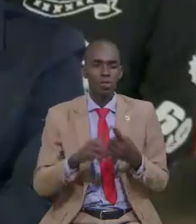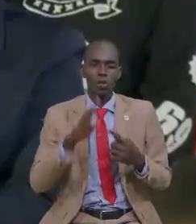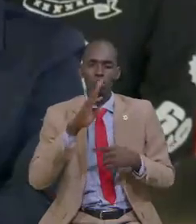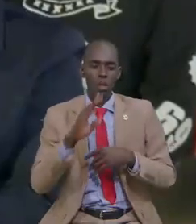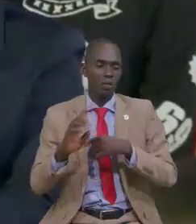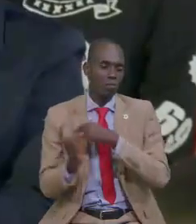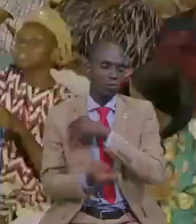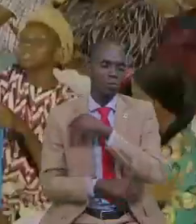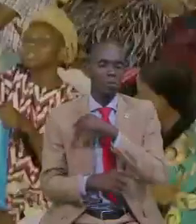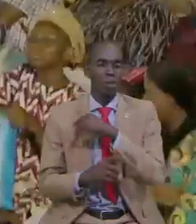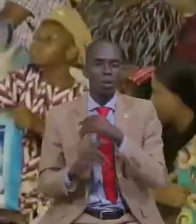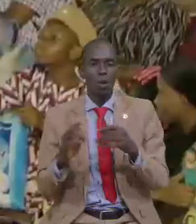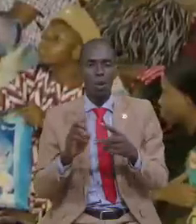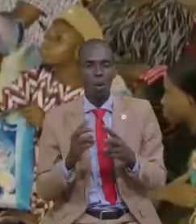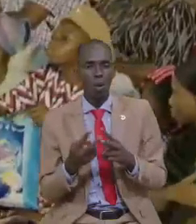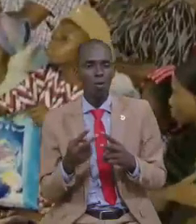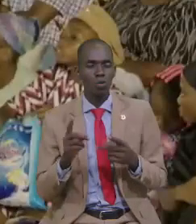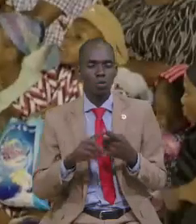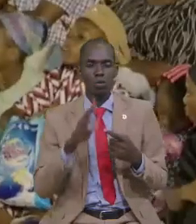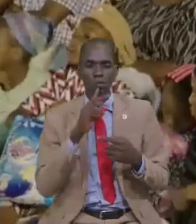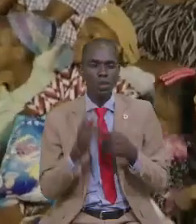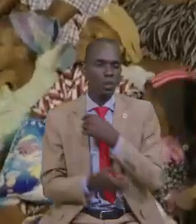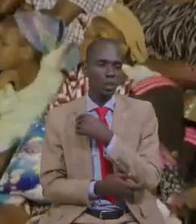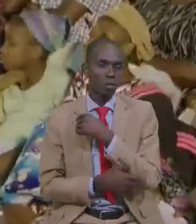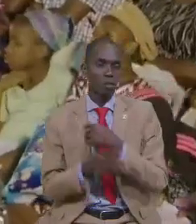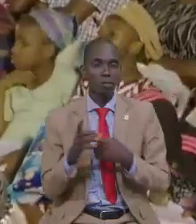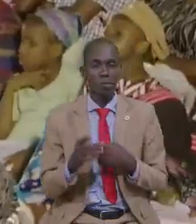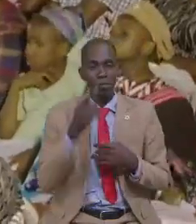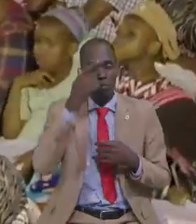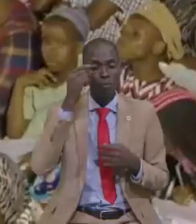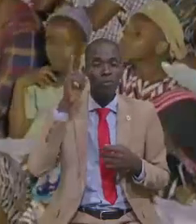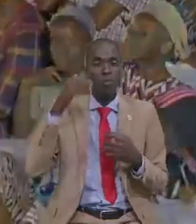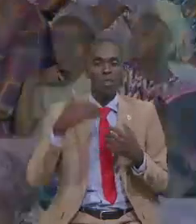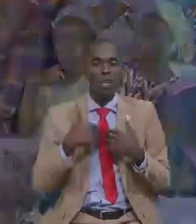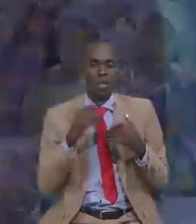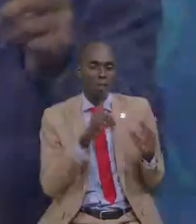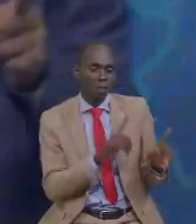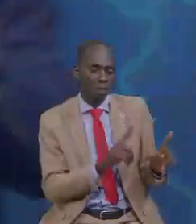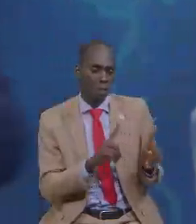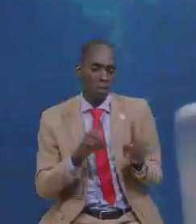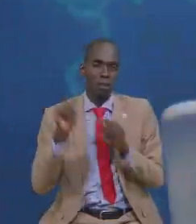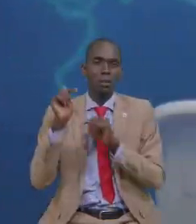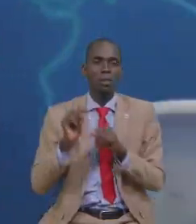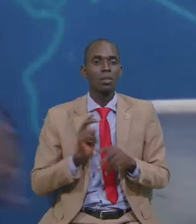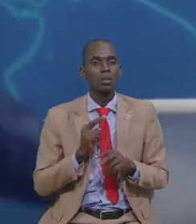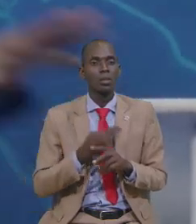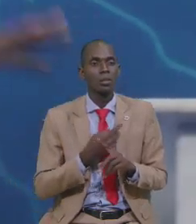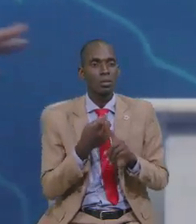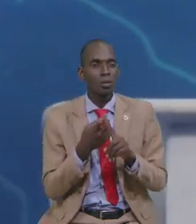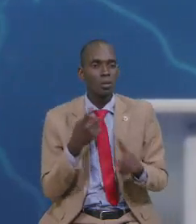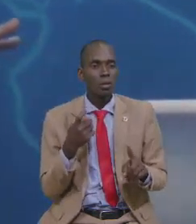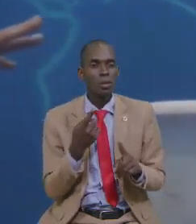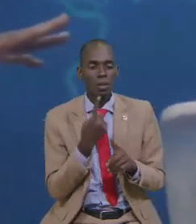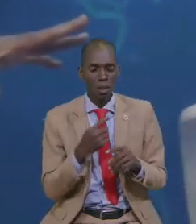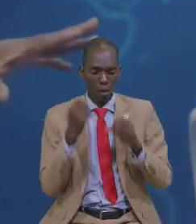home to be tormented. Yeah. Because he has translated us from the